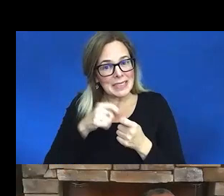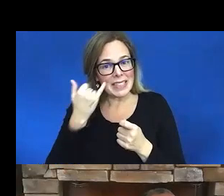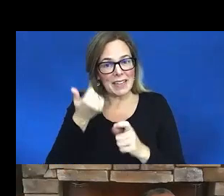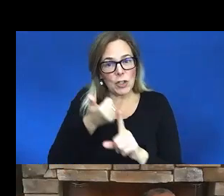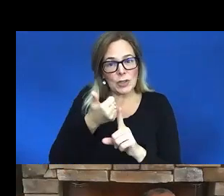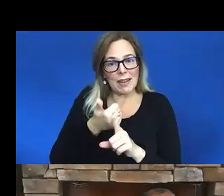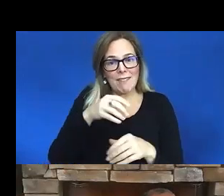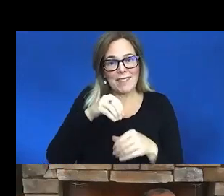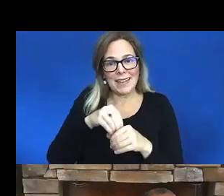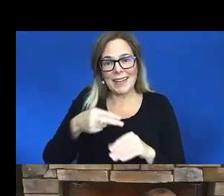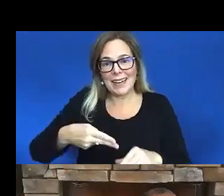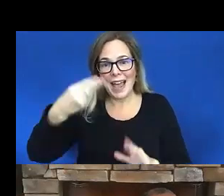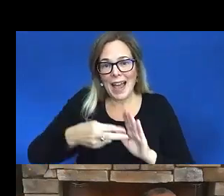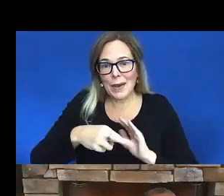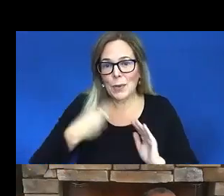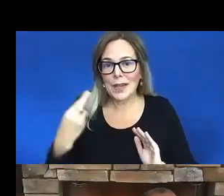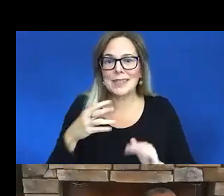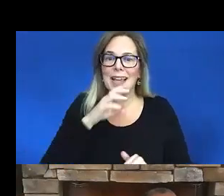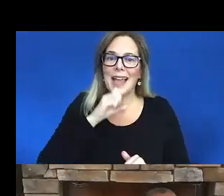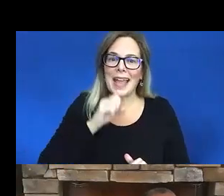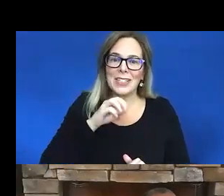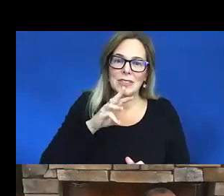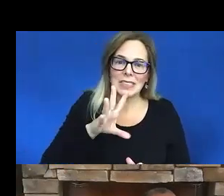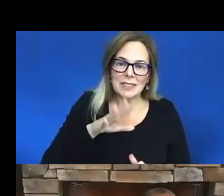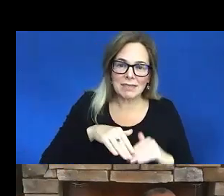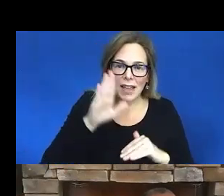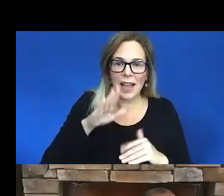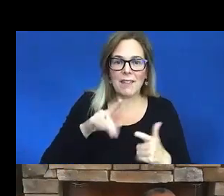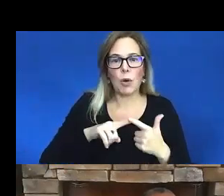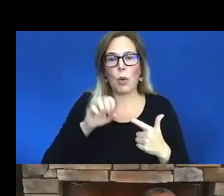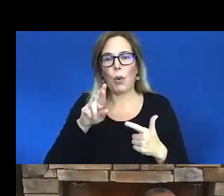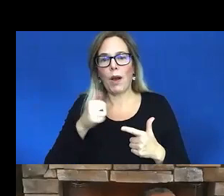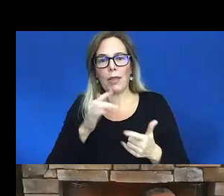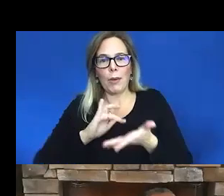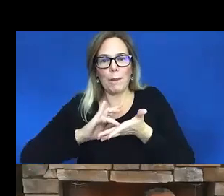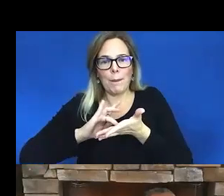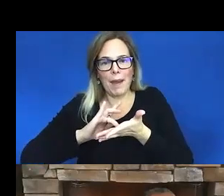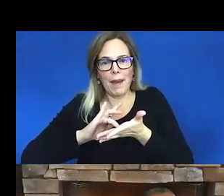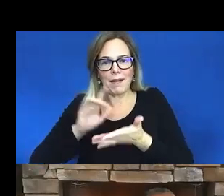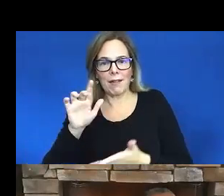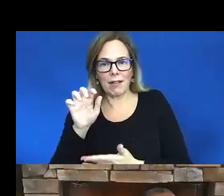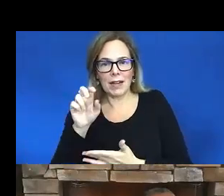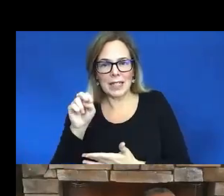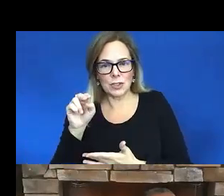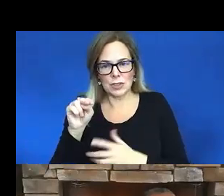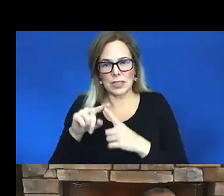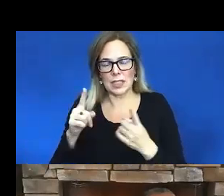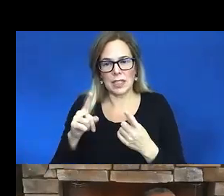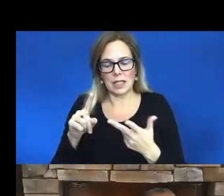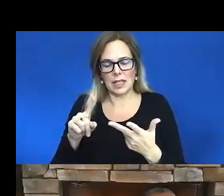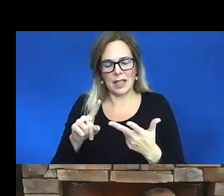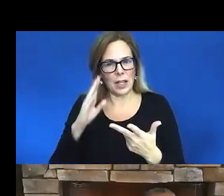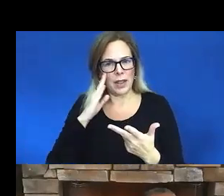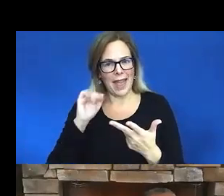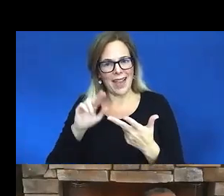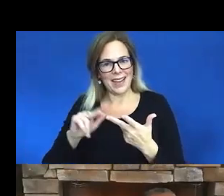age greater than 65 or underlying medical conditions, a booster, we know that the booster doses and the vaccine doses